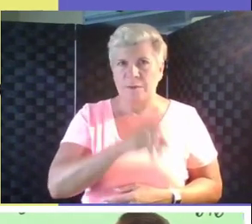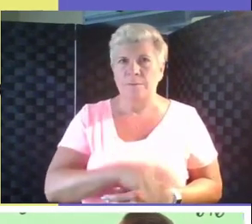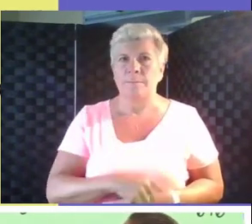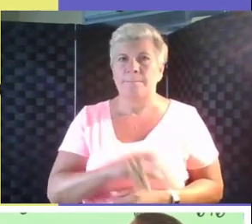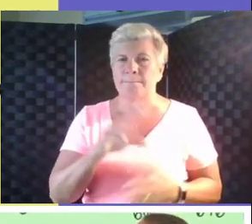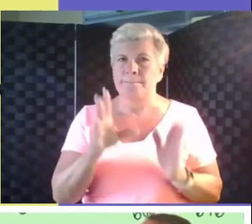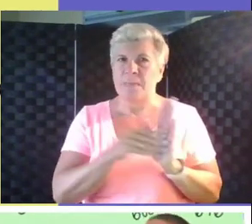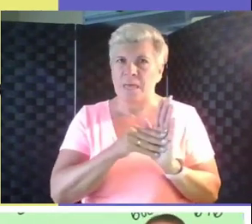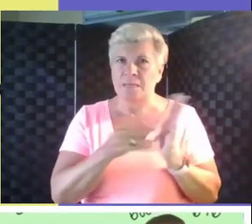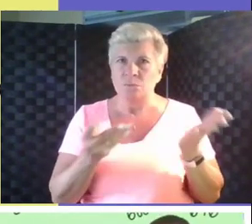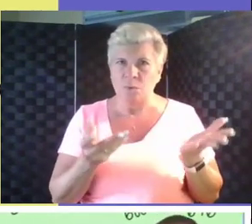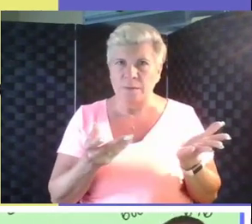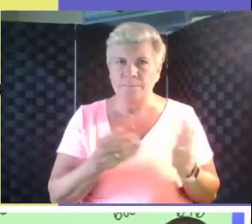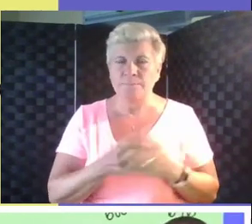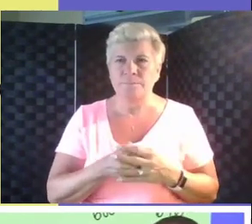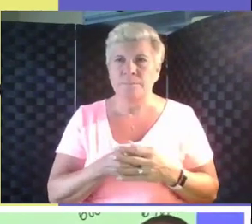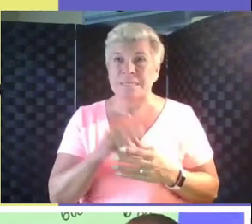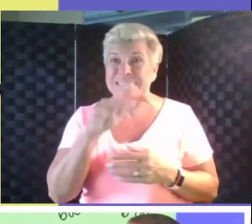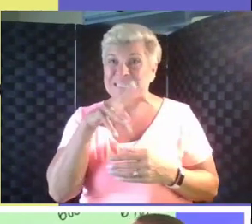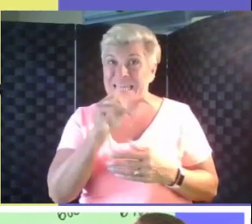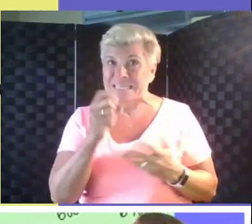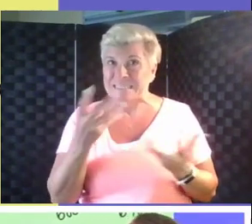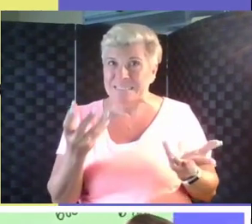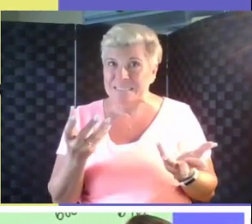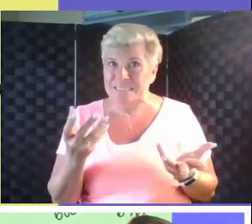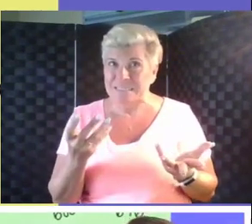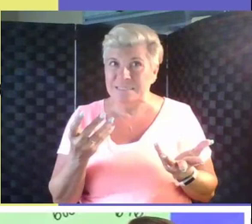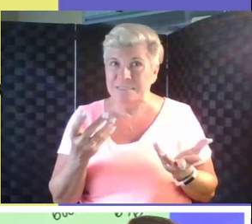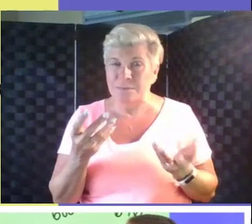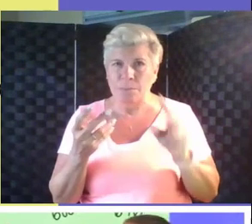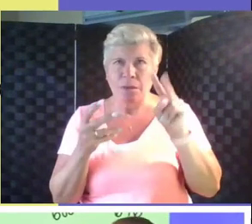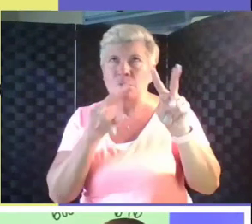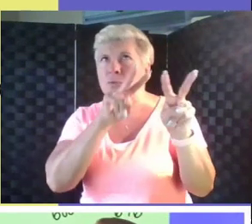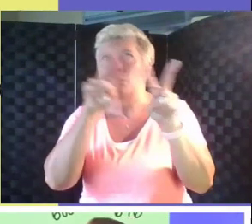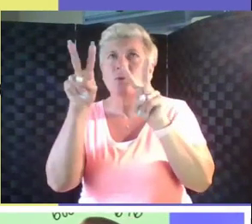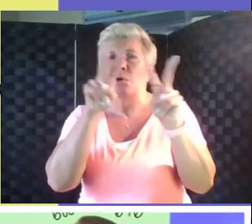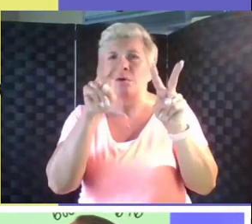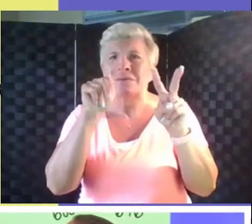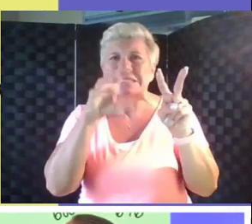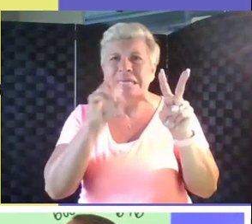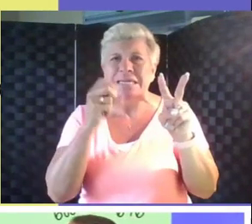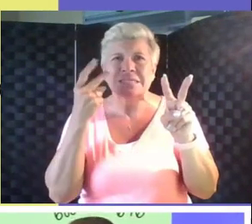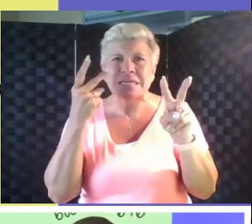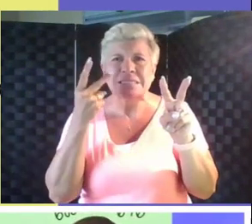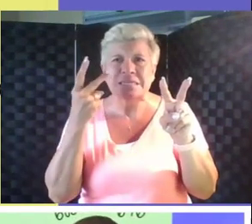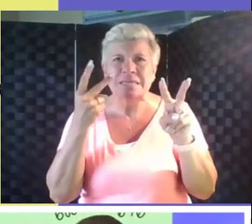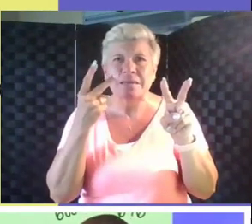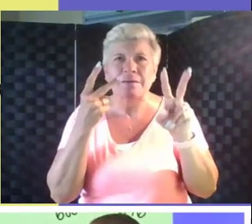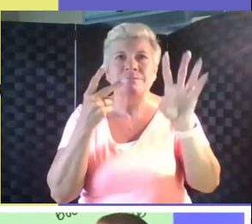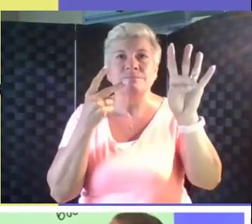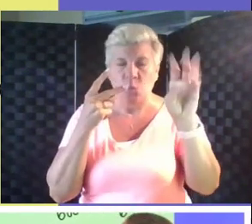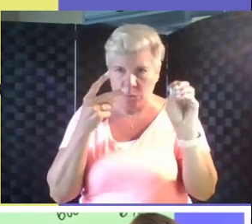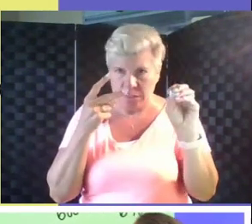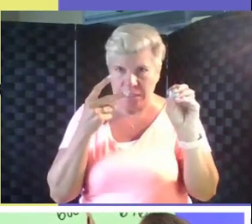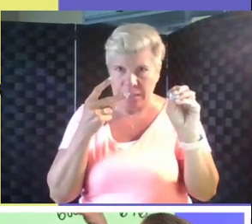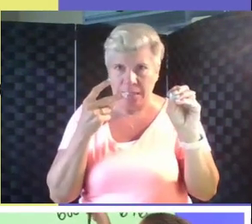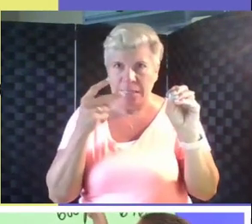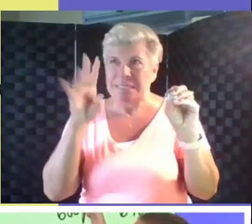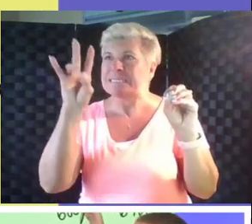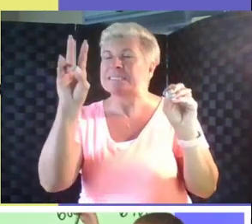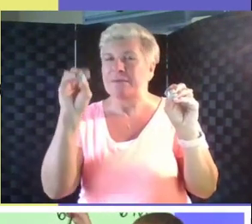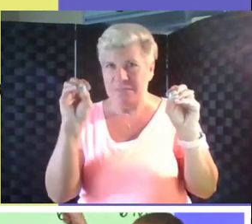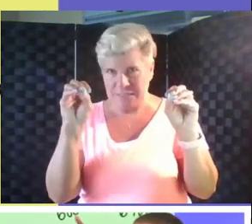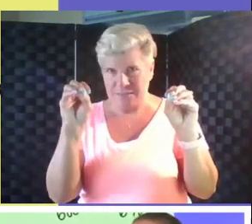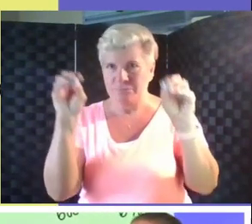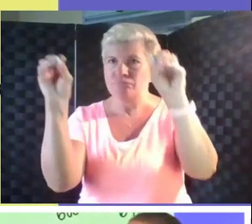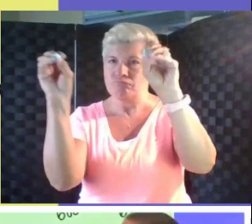here. Okay, let's put our tens together. So when I look for tens, I see 40 and I